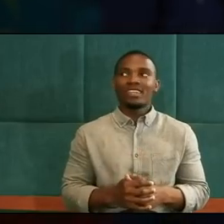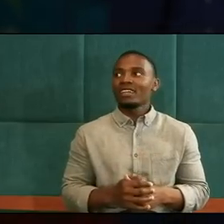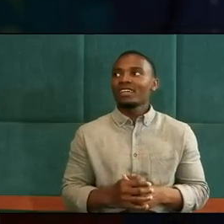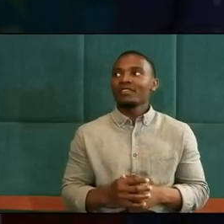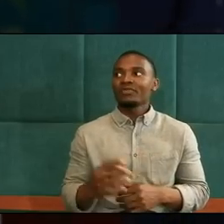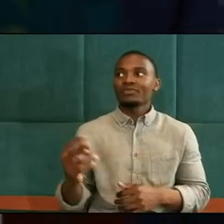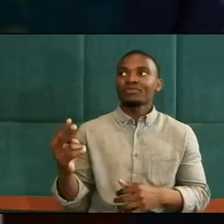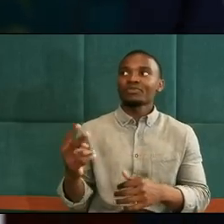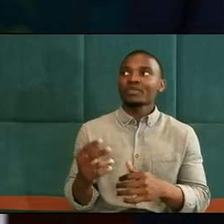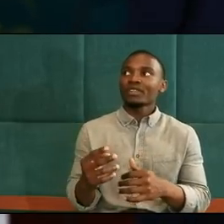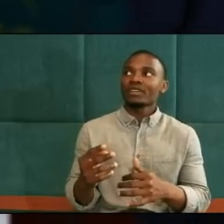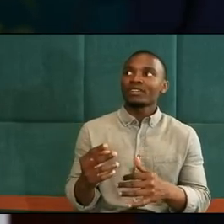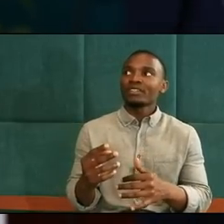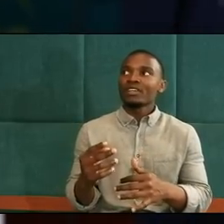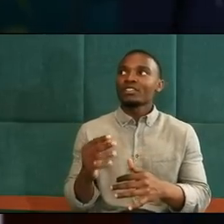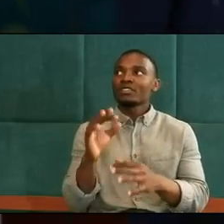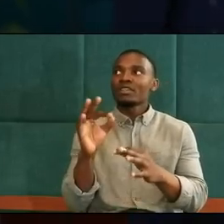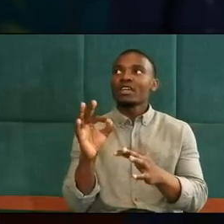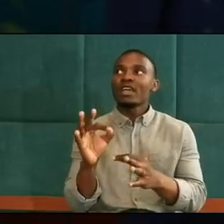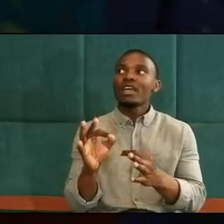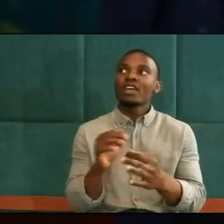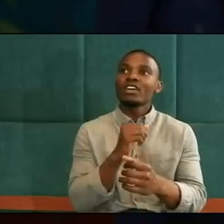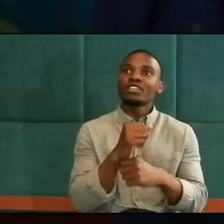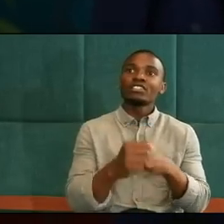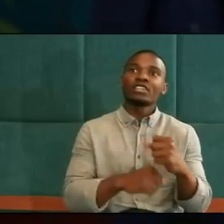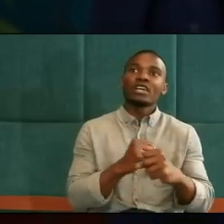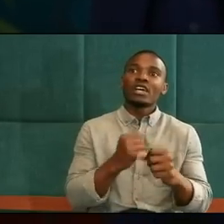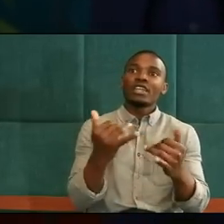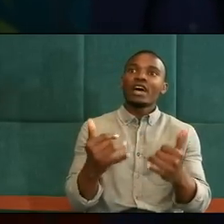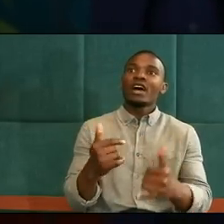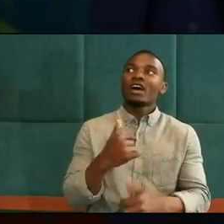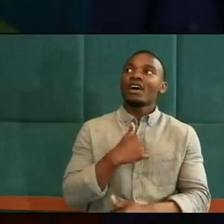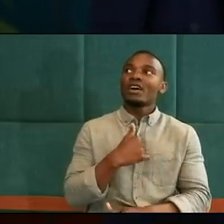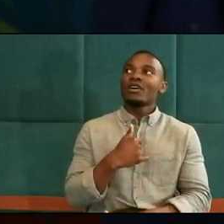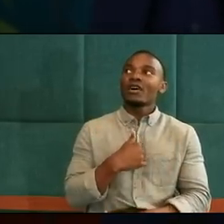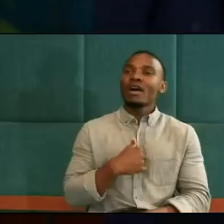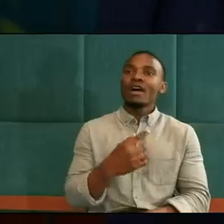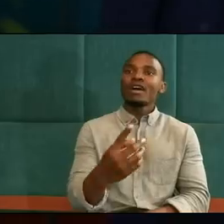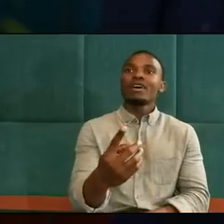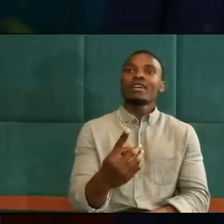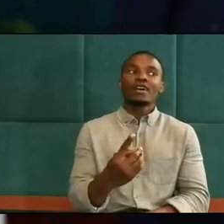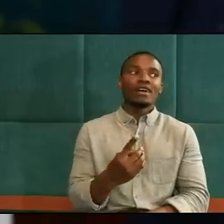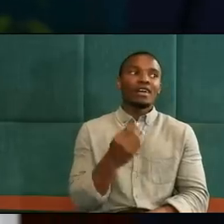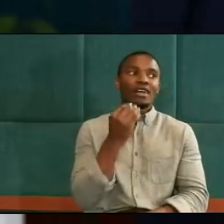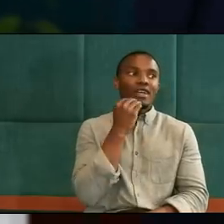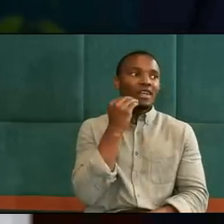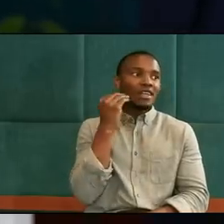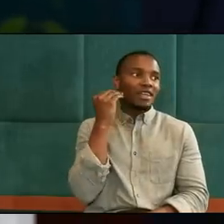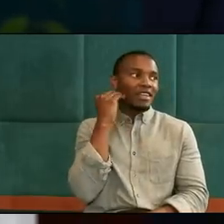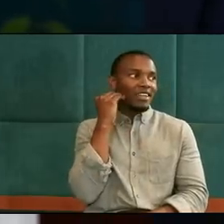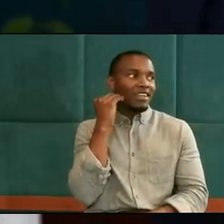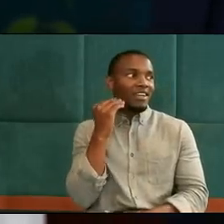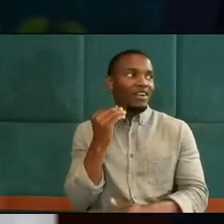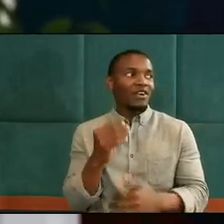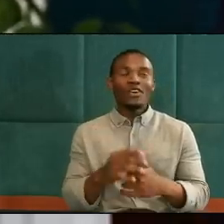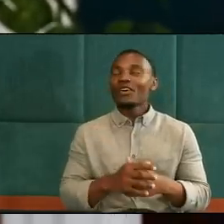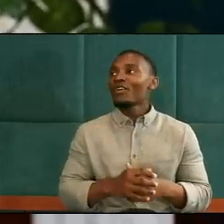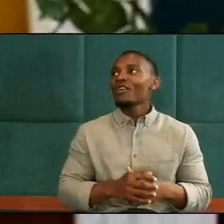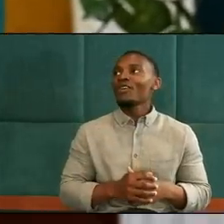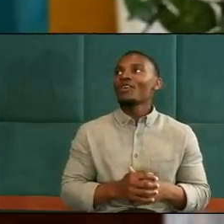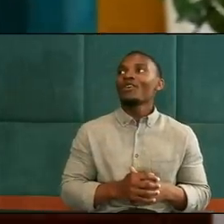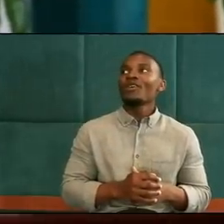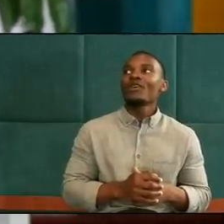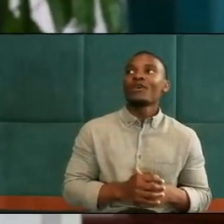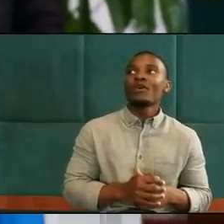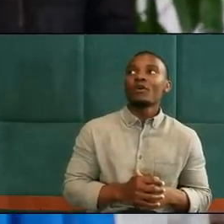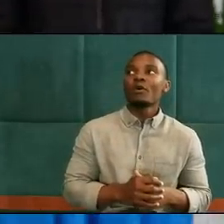Reconnect with Jesus. Seek forgiveness. God bless you. Seek forgiveness. I see some folks on the balcony. Come on down. Yes, Jesus.